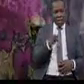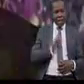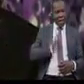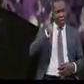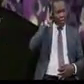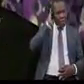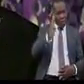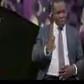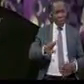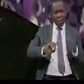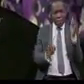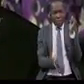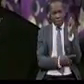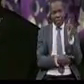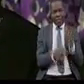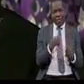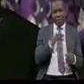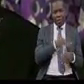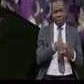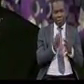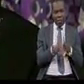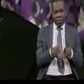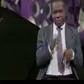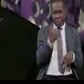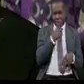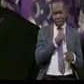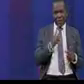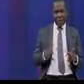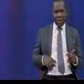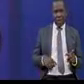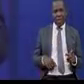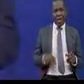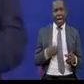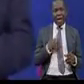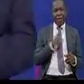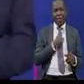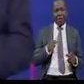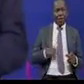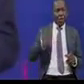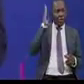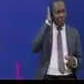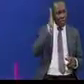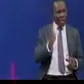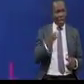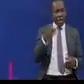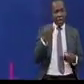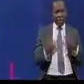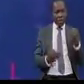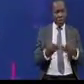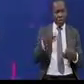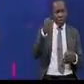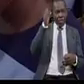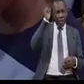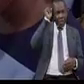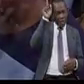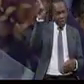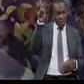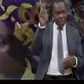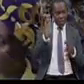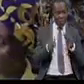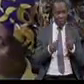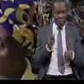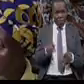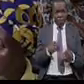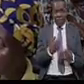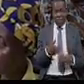shall judge his people. And we look at verse 31 there. Verse 31, it's a fearful thing